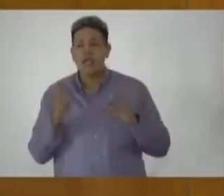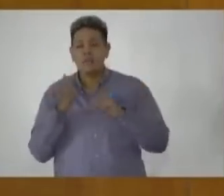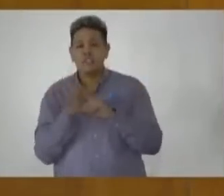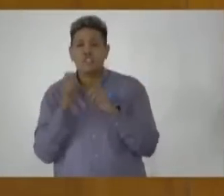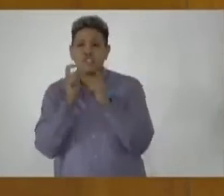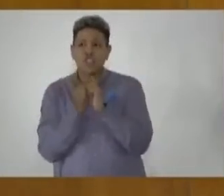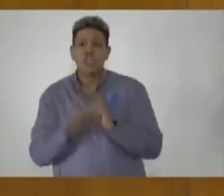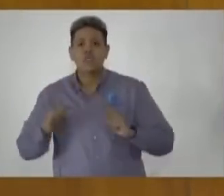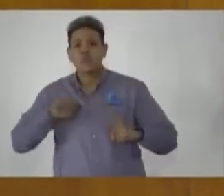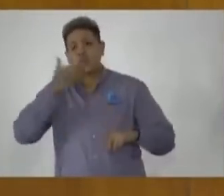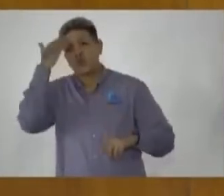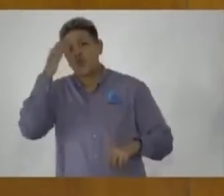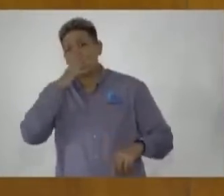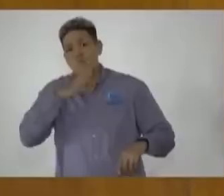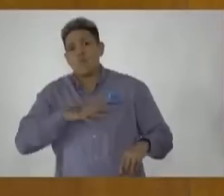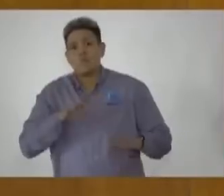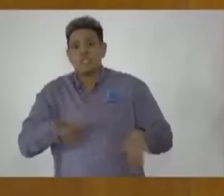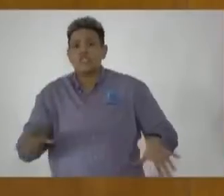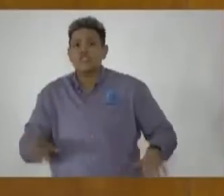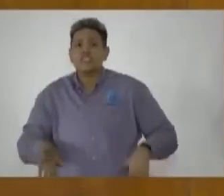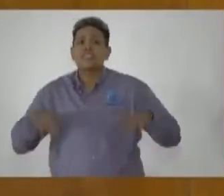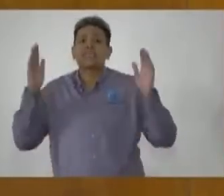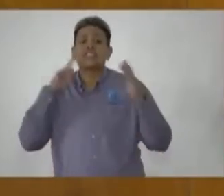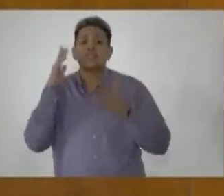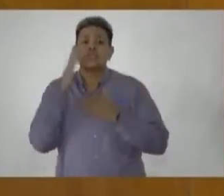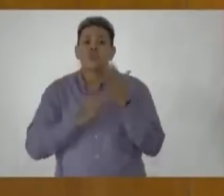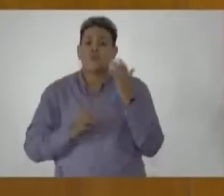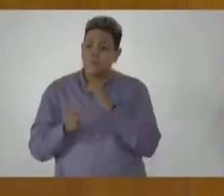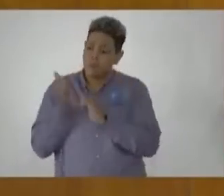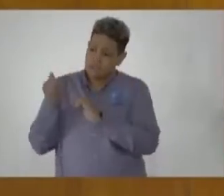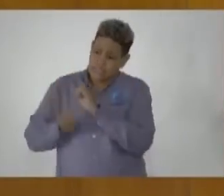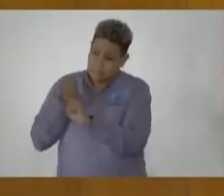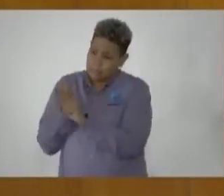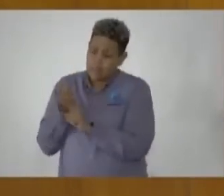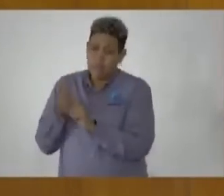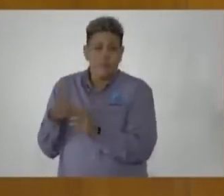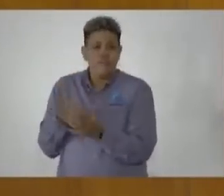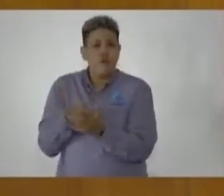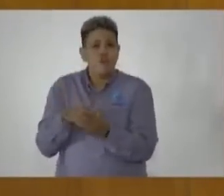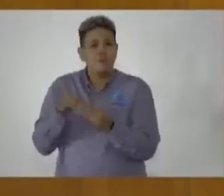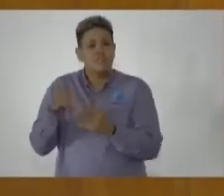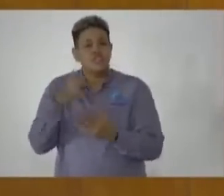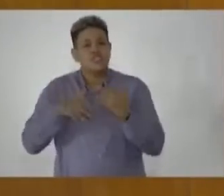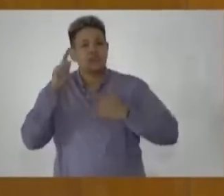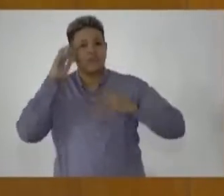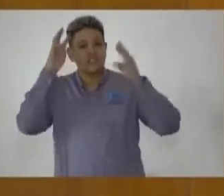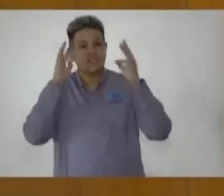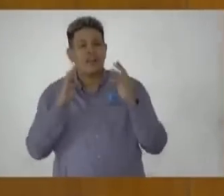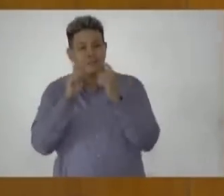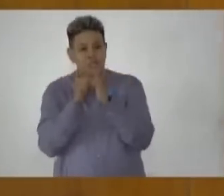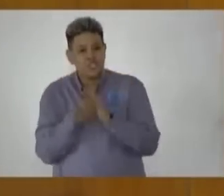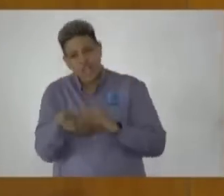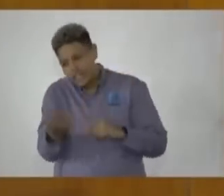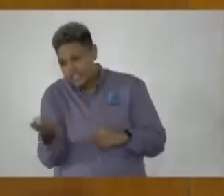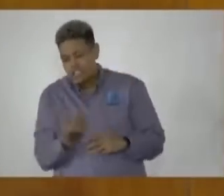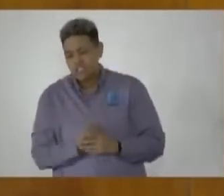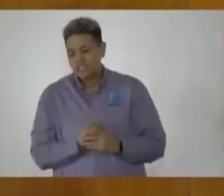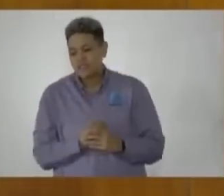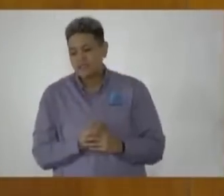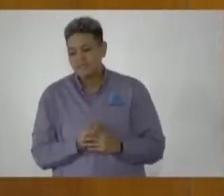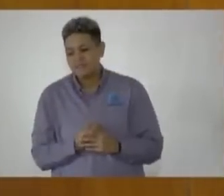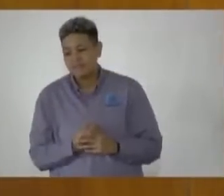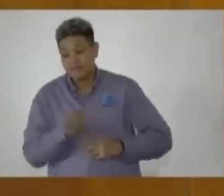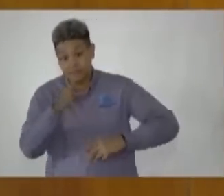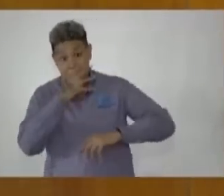We know women and children, for example, are some of the most affected and vulnerable because of climate change.